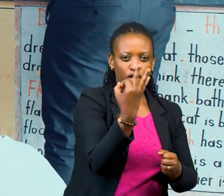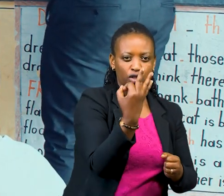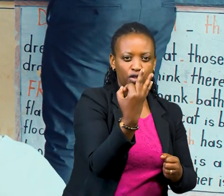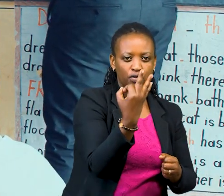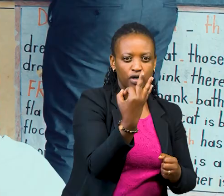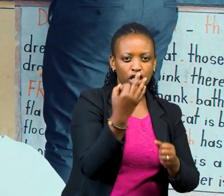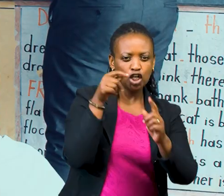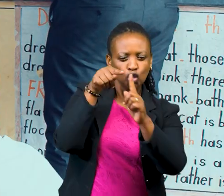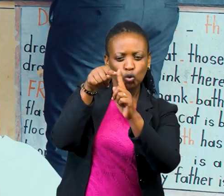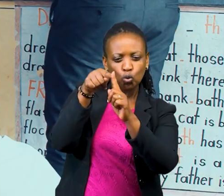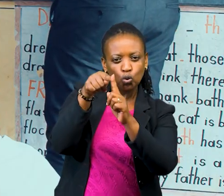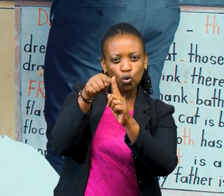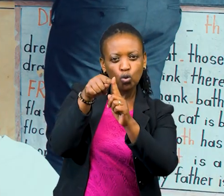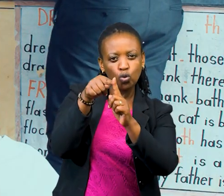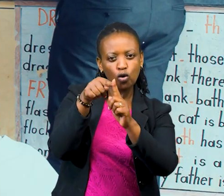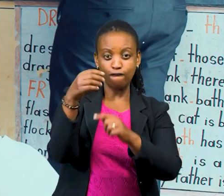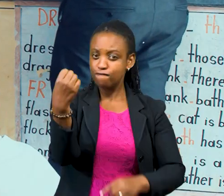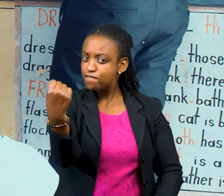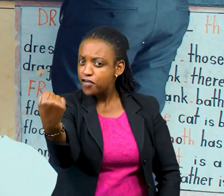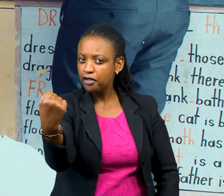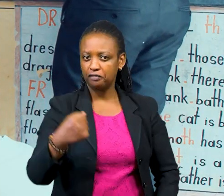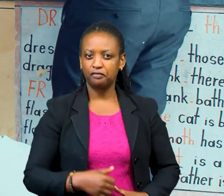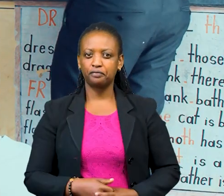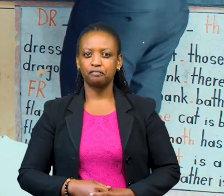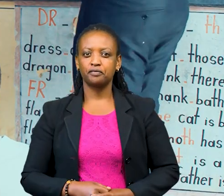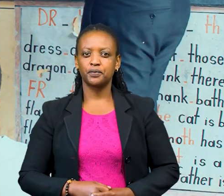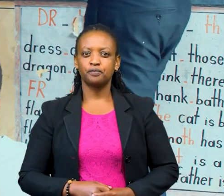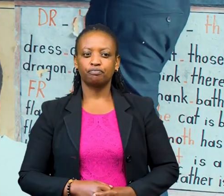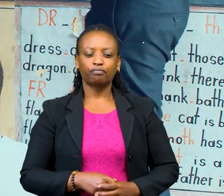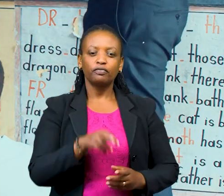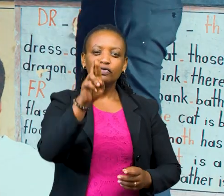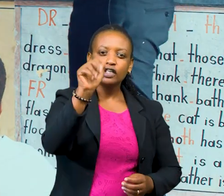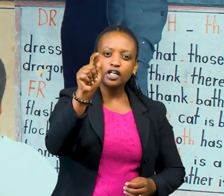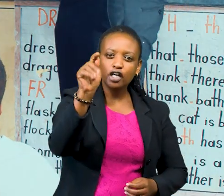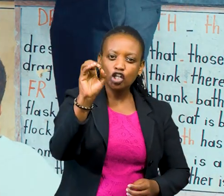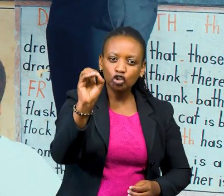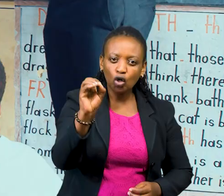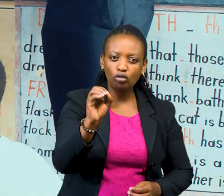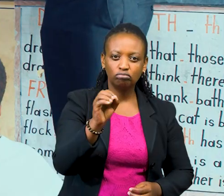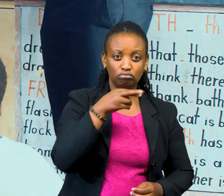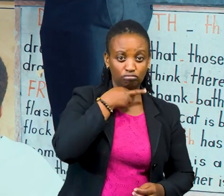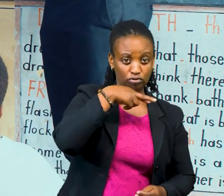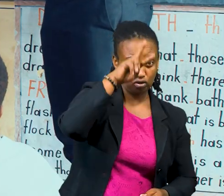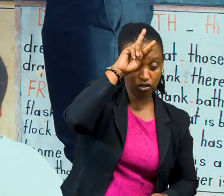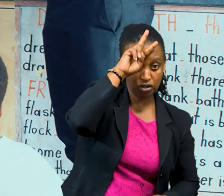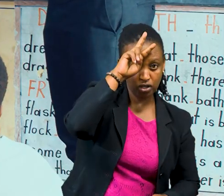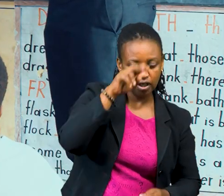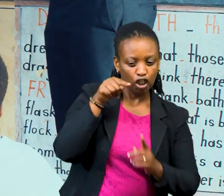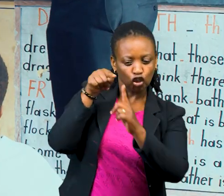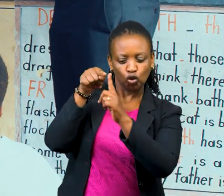3 to 5. The ratio of goats